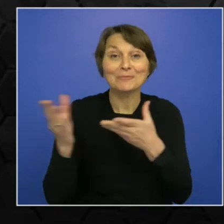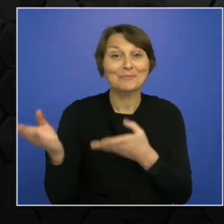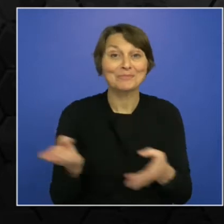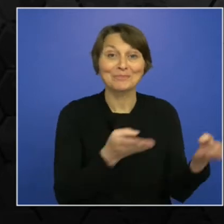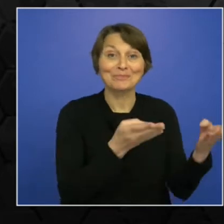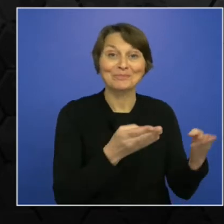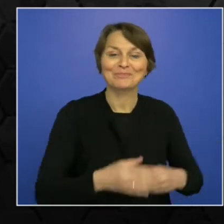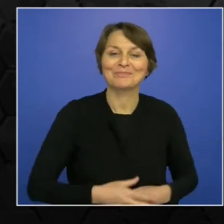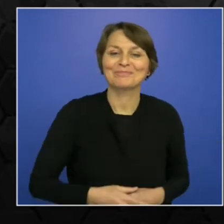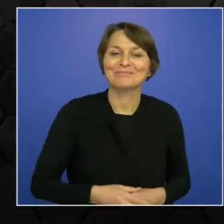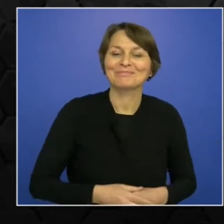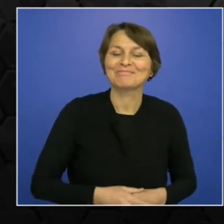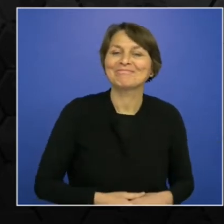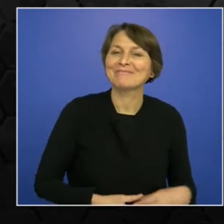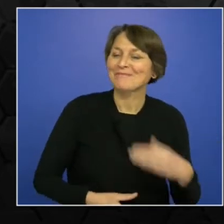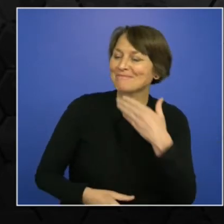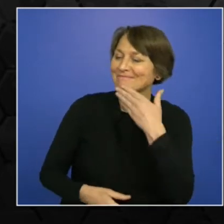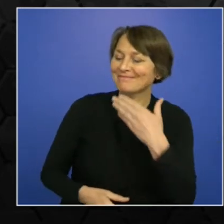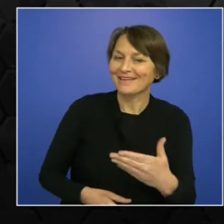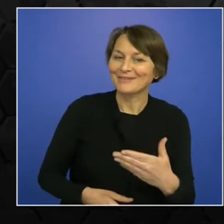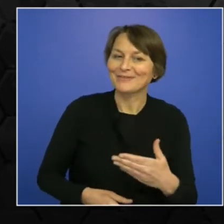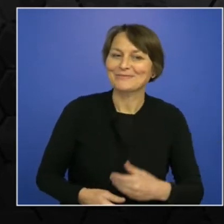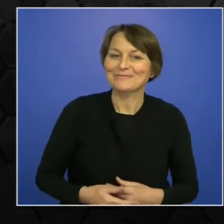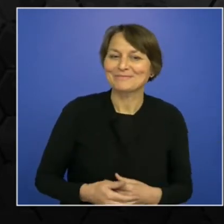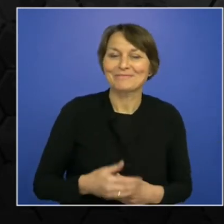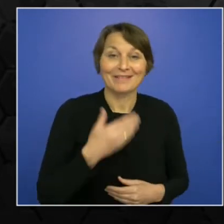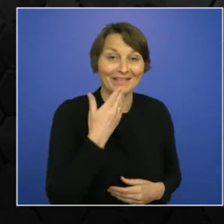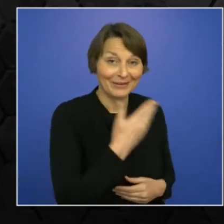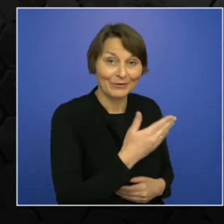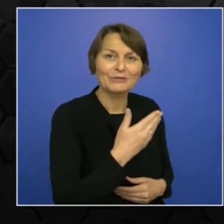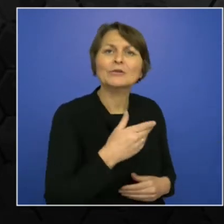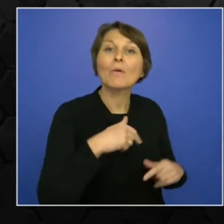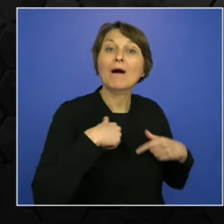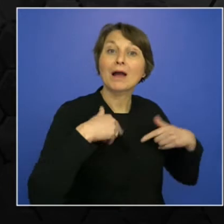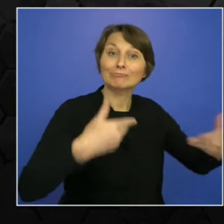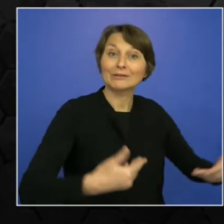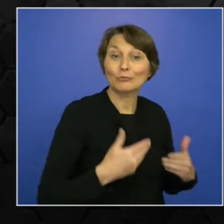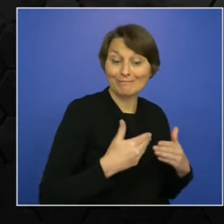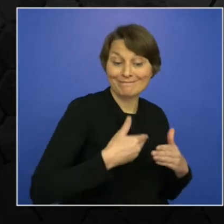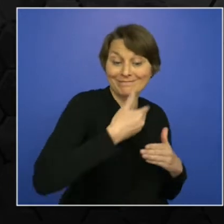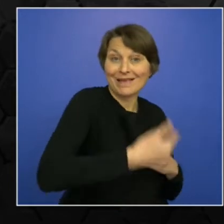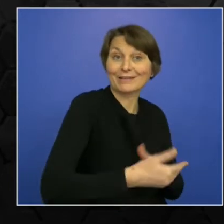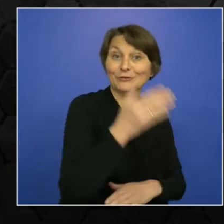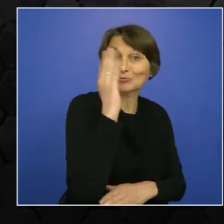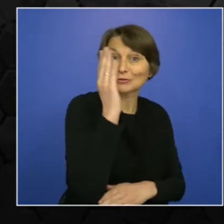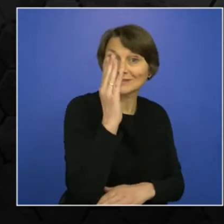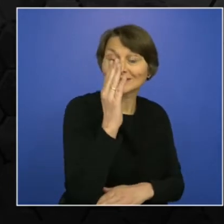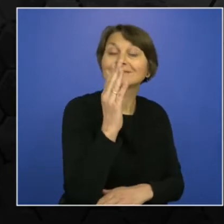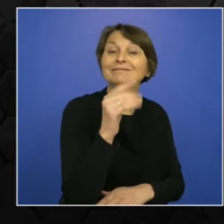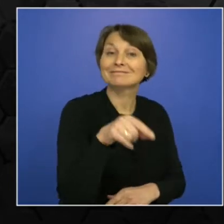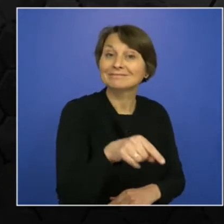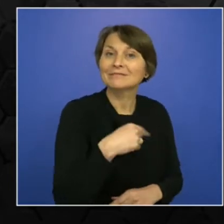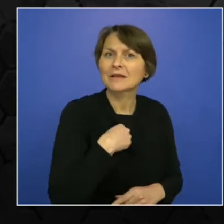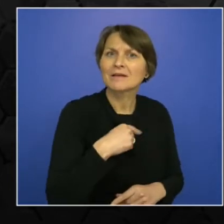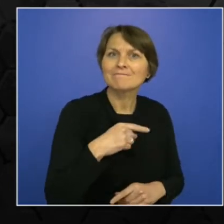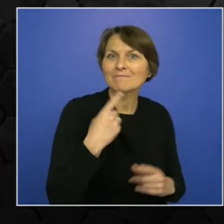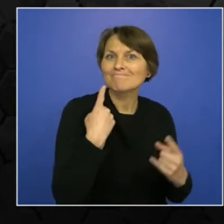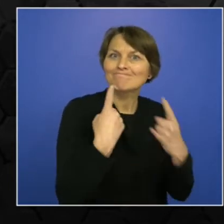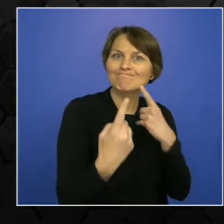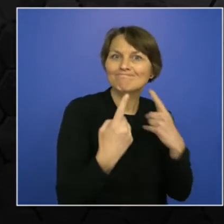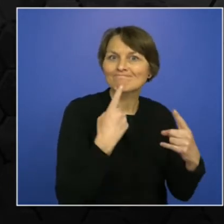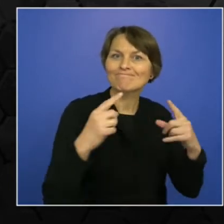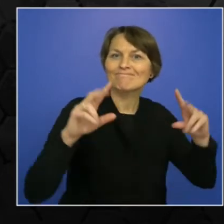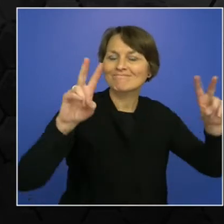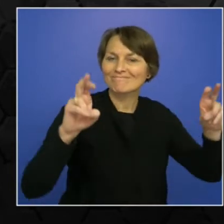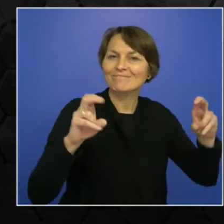Thank you very much. So then I am going to introduce our next speaker who's going to talk about machine learning. His name is Duke